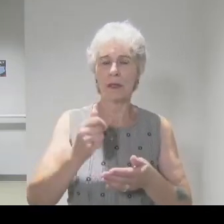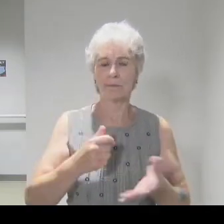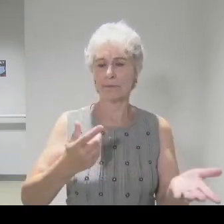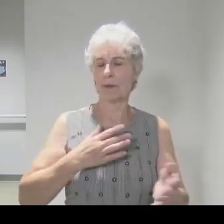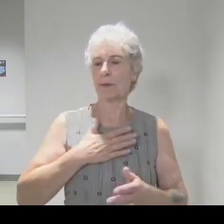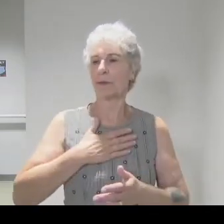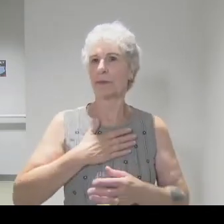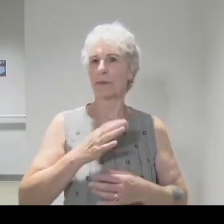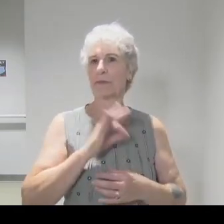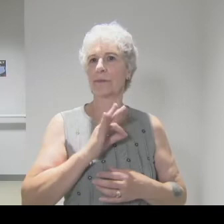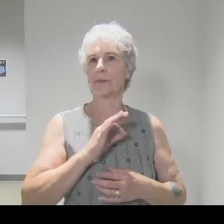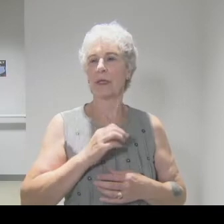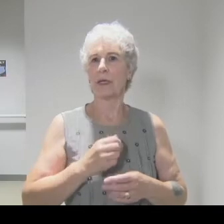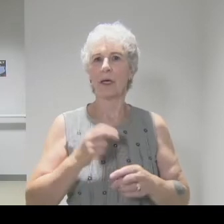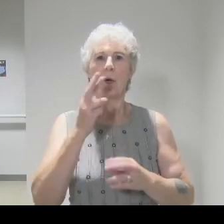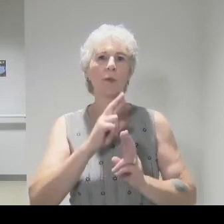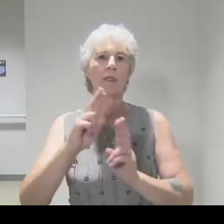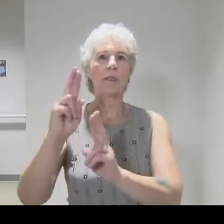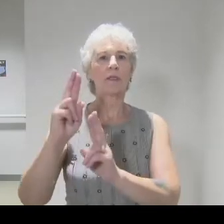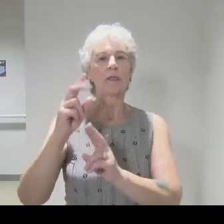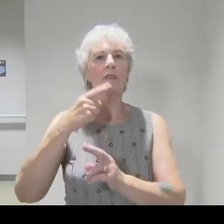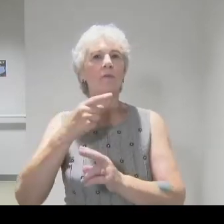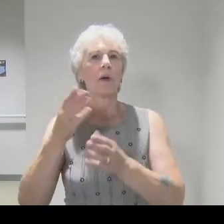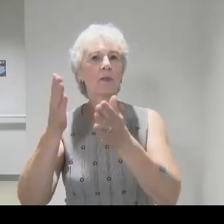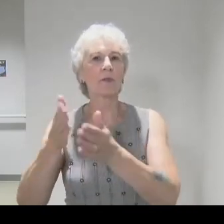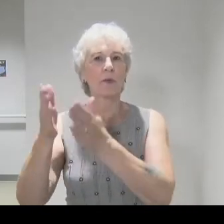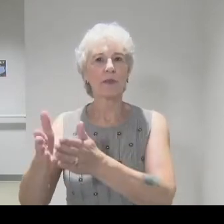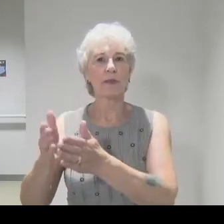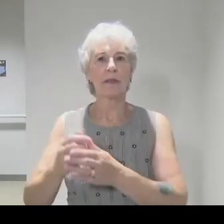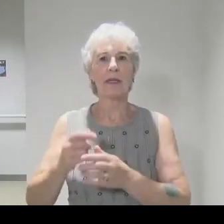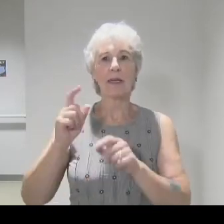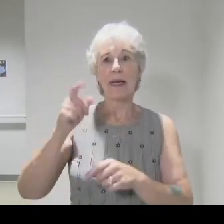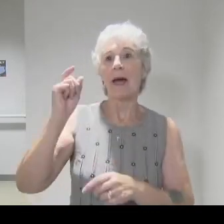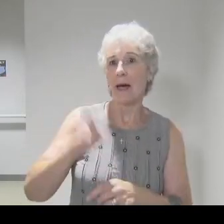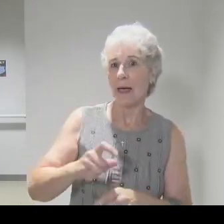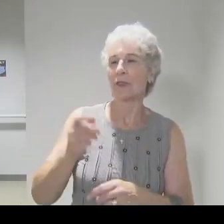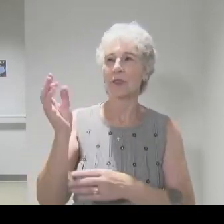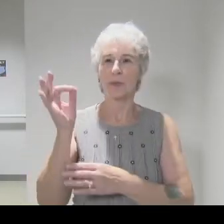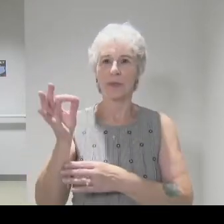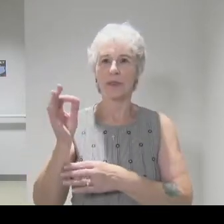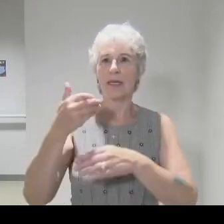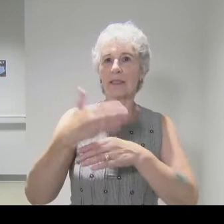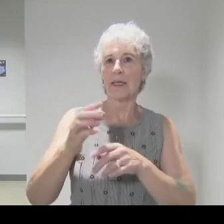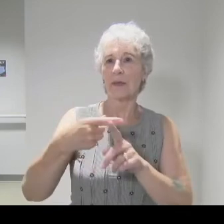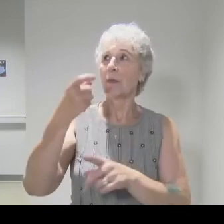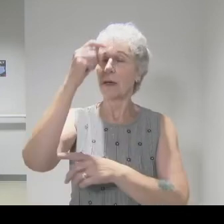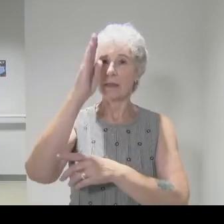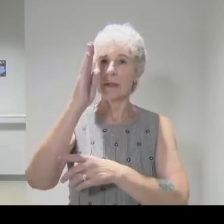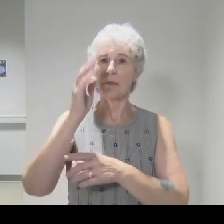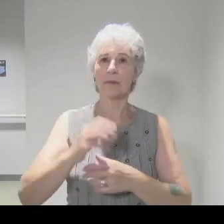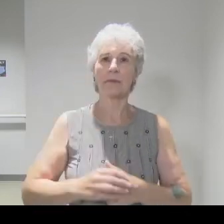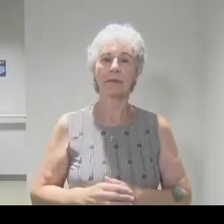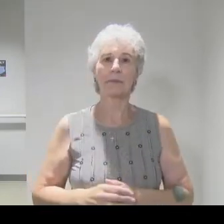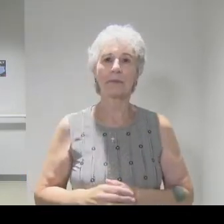self-appointed religious spokesman. He was under compulsion to preach, and he was directly sent by the Lord.